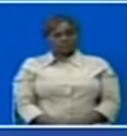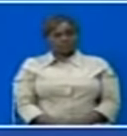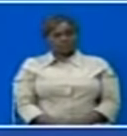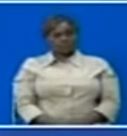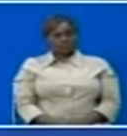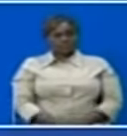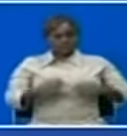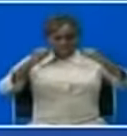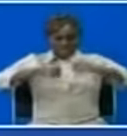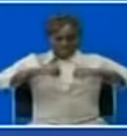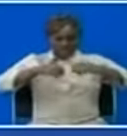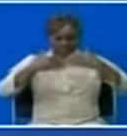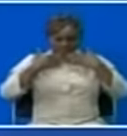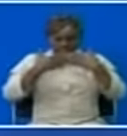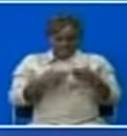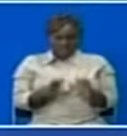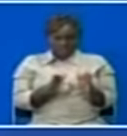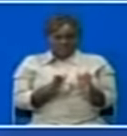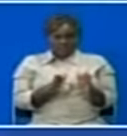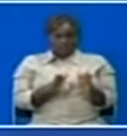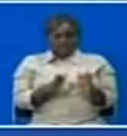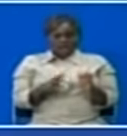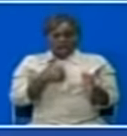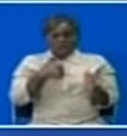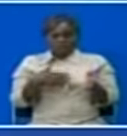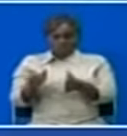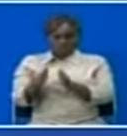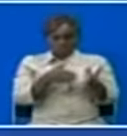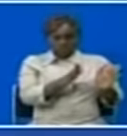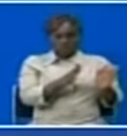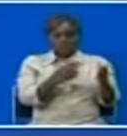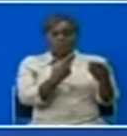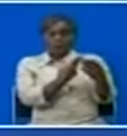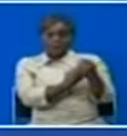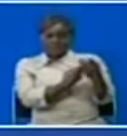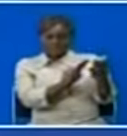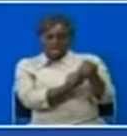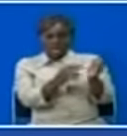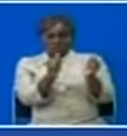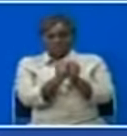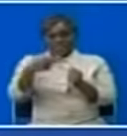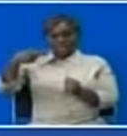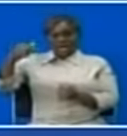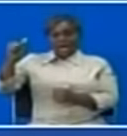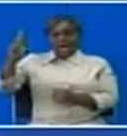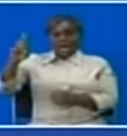It's a great platform, and we're privileged to be here to partner with Harambee Sacco.